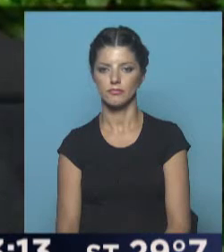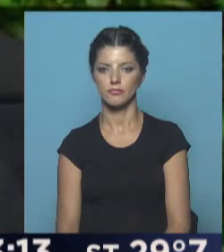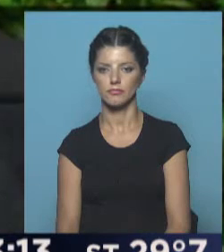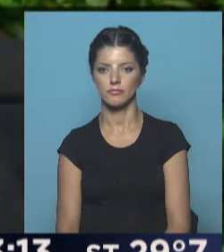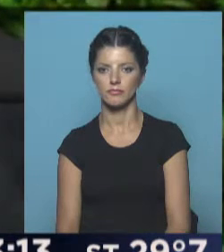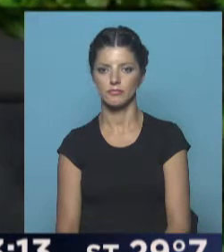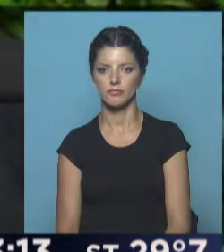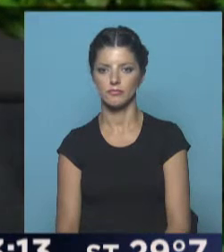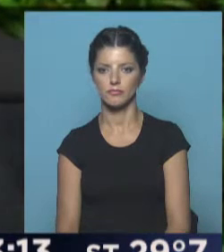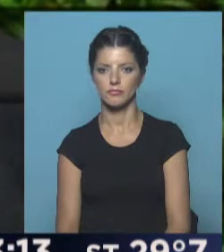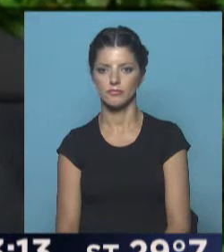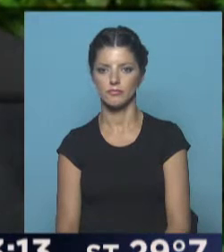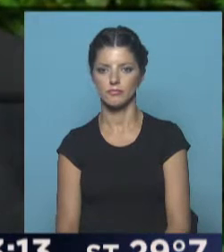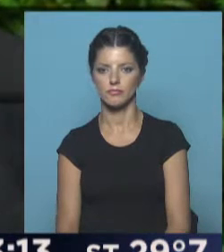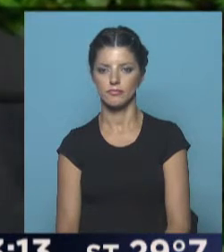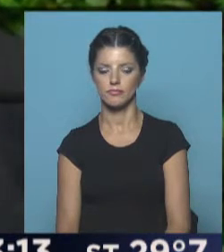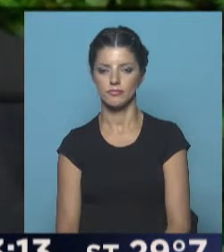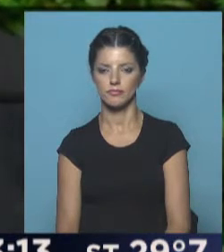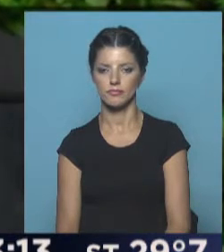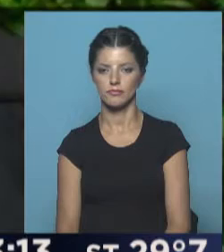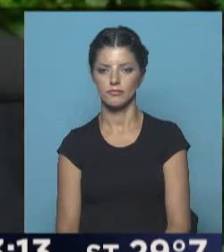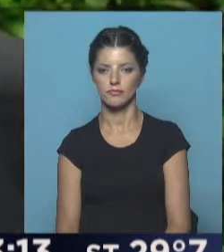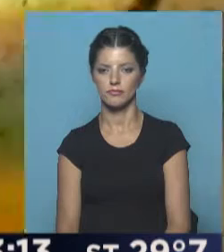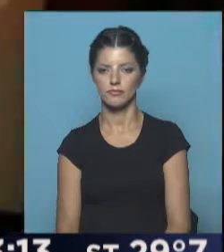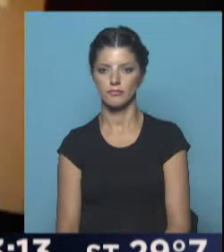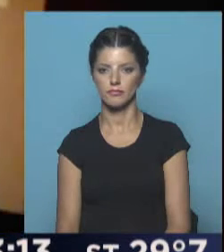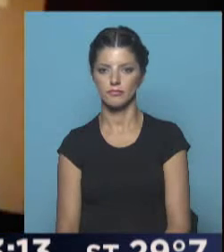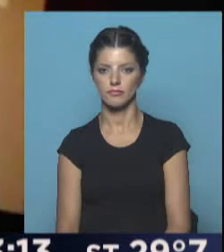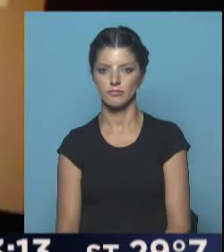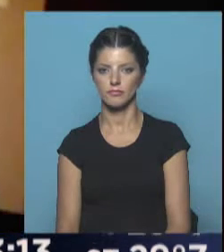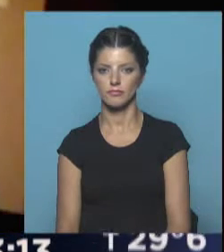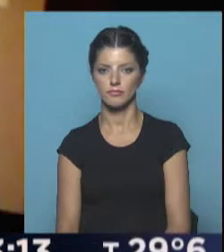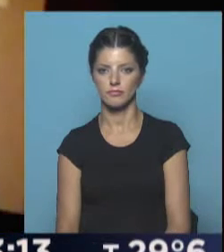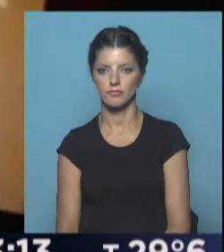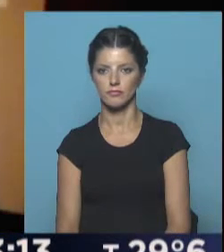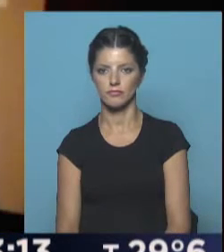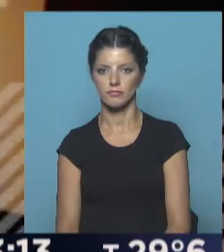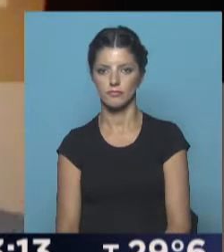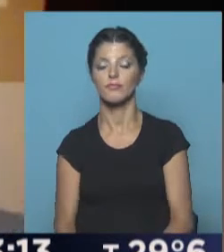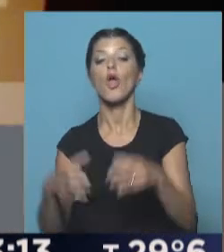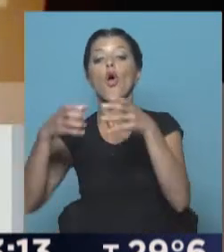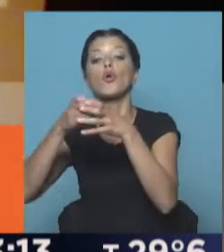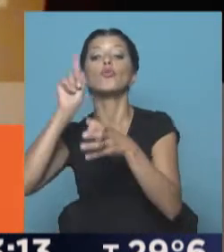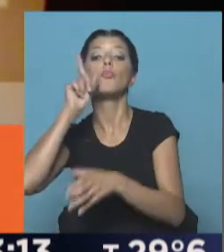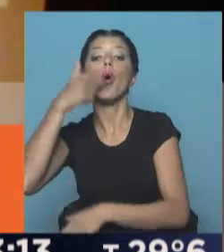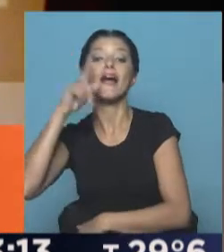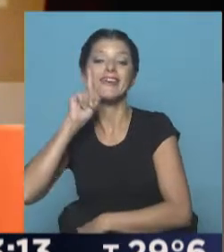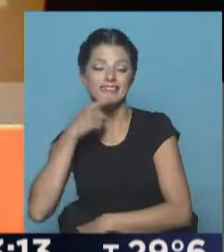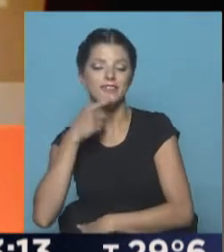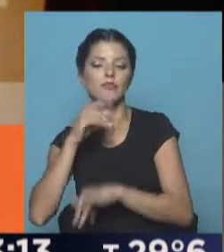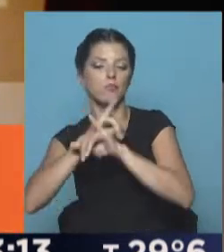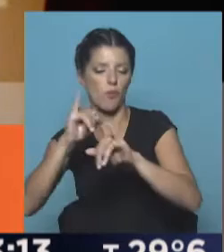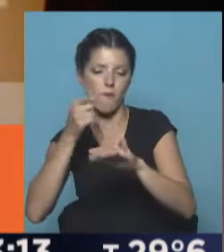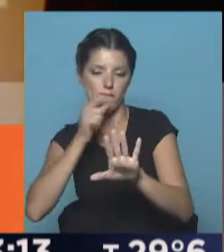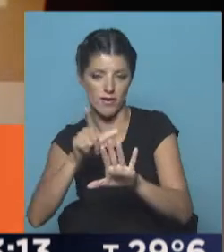corresponding democratic controls thereof, but we should not kid ourselves. La fórmula del ISIS es sencilla.